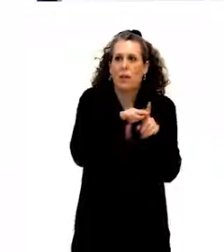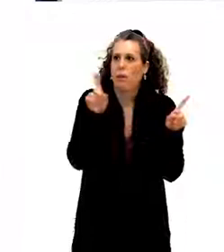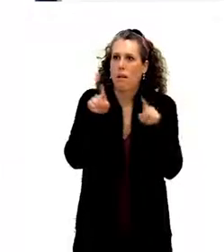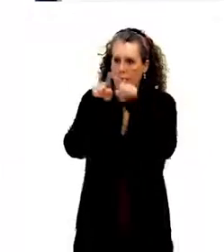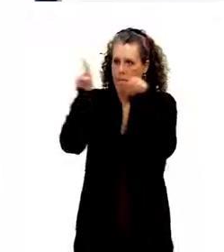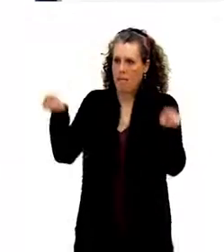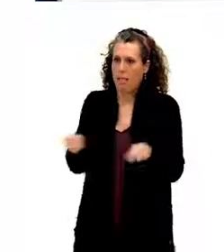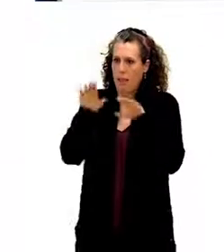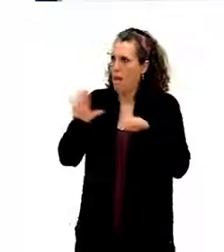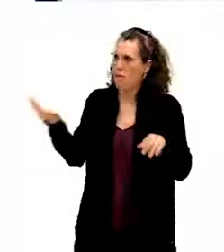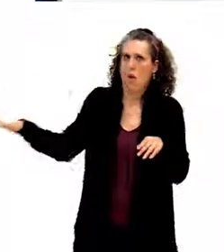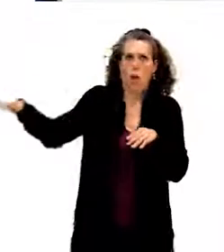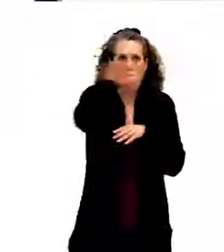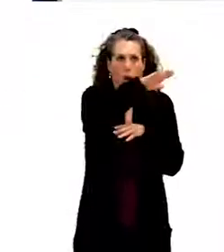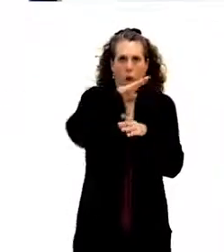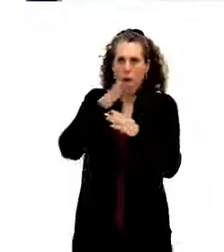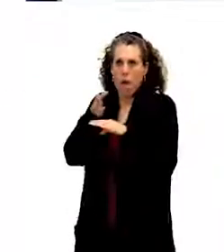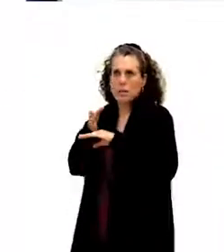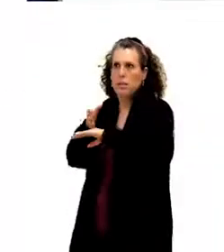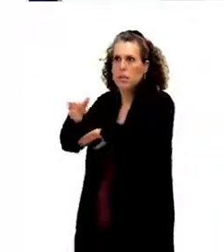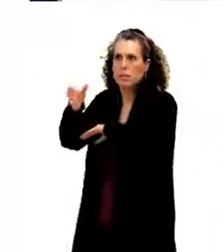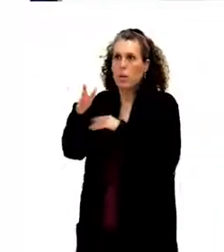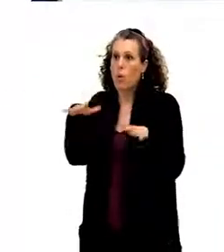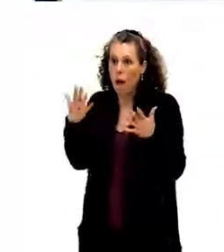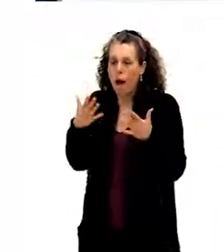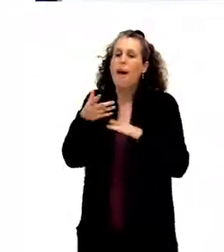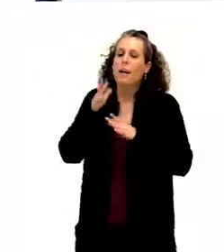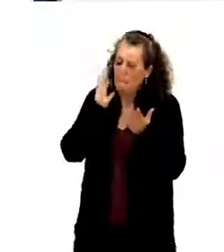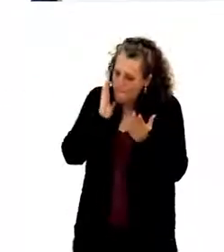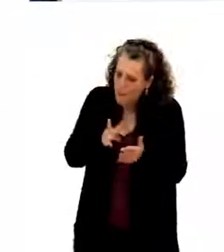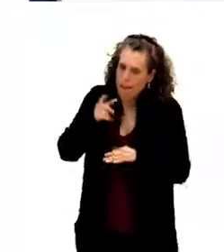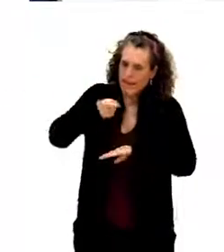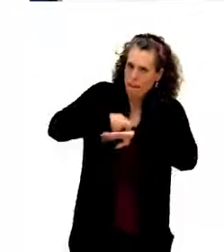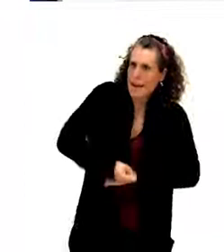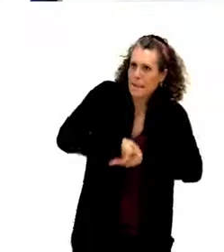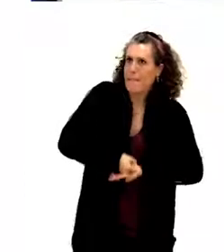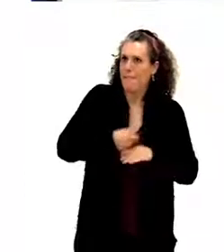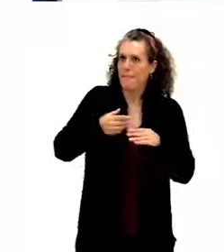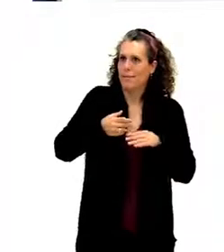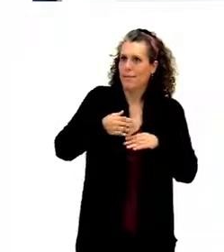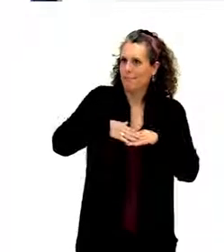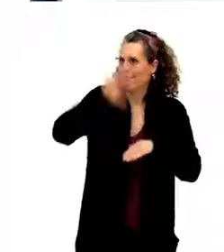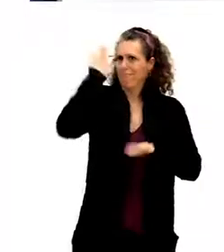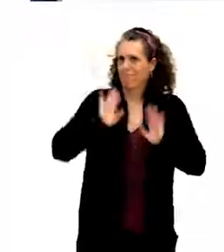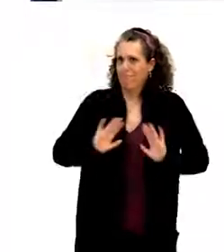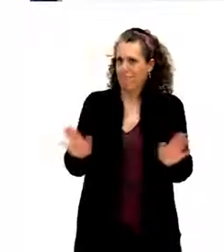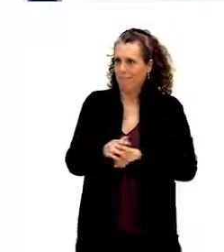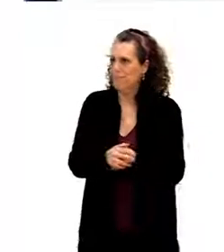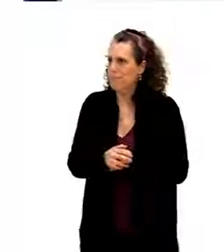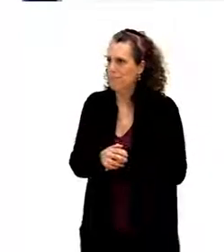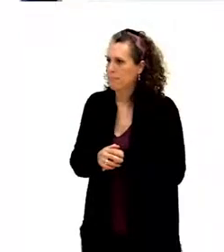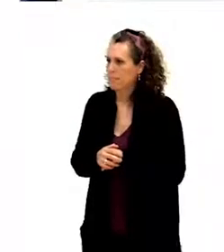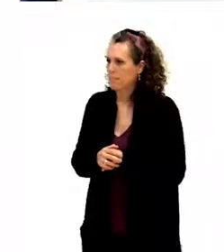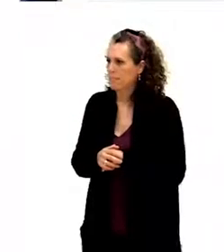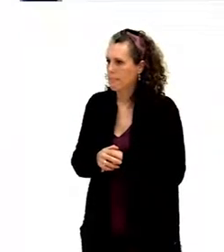accessible to everybody that meets the minimum requirement, the minimum standard. And the question you could ask me, I said, Chris,